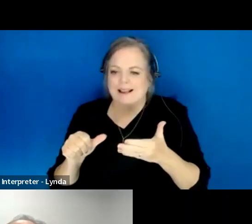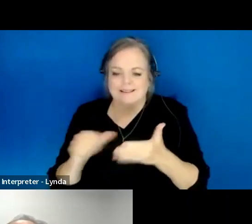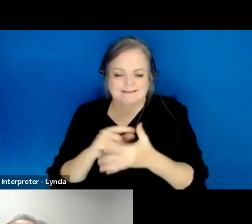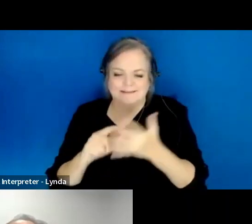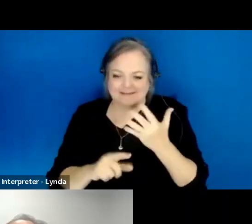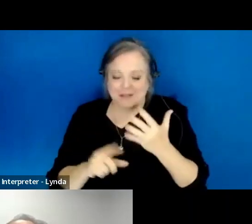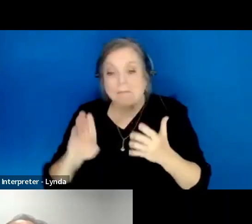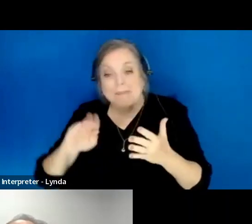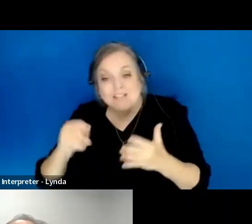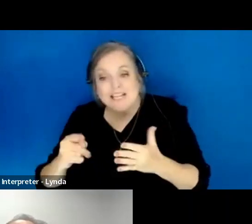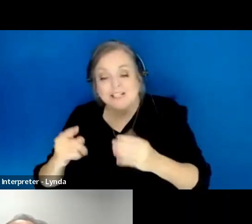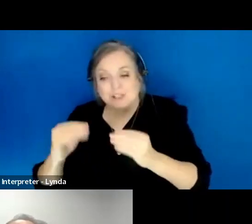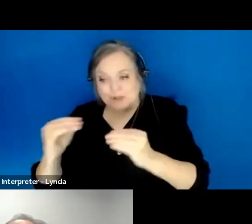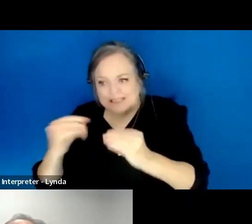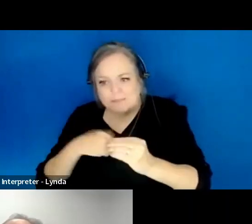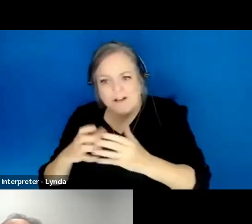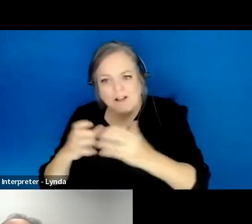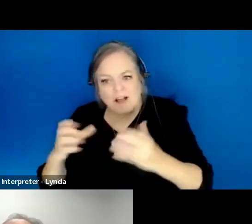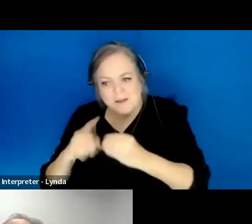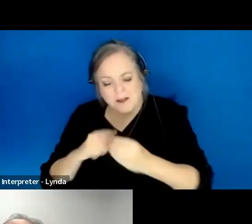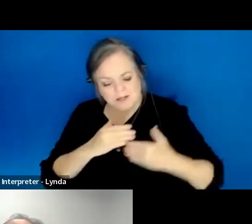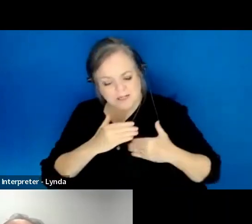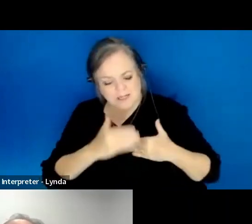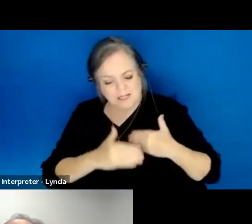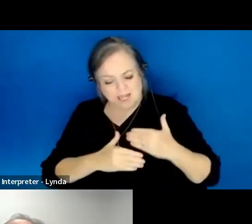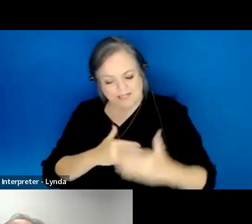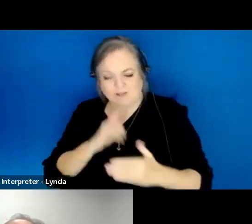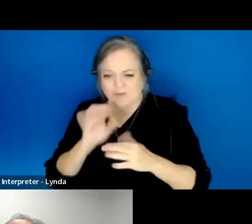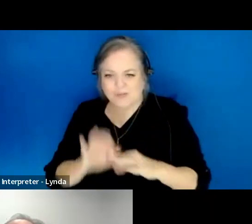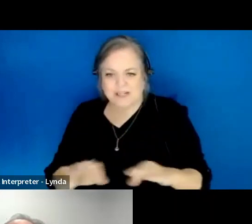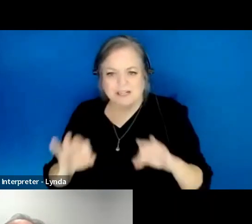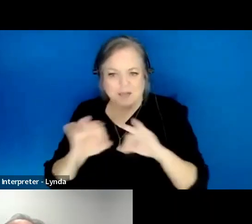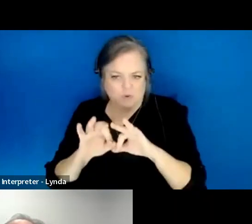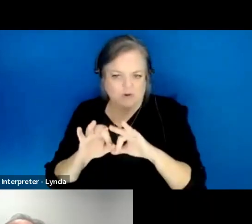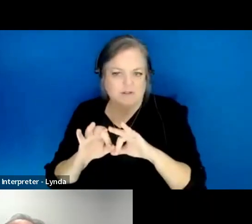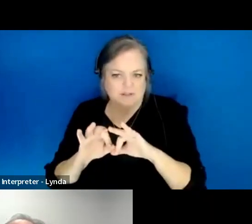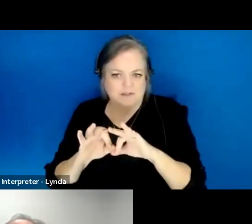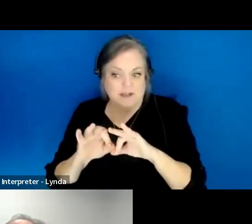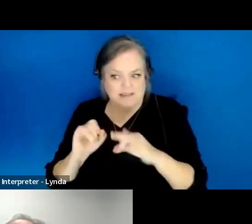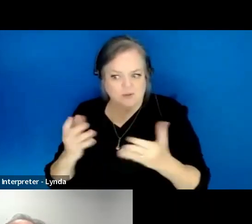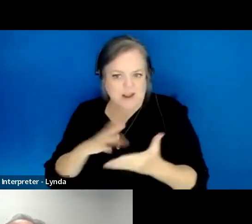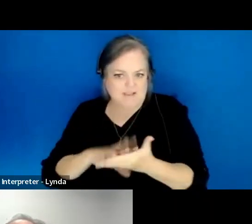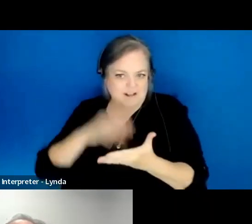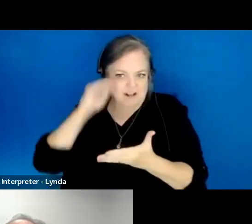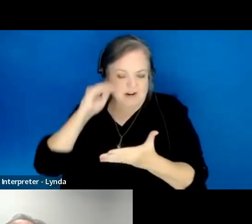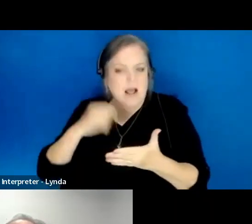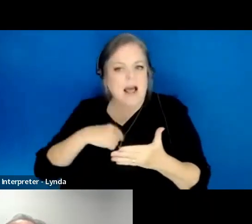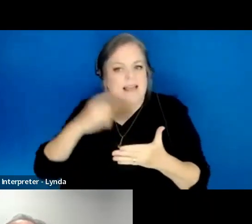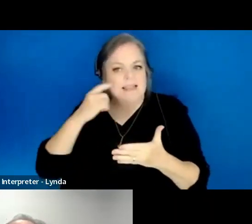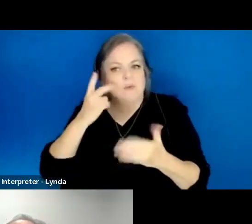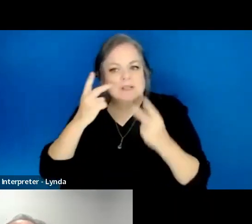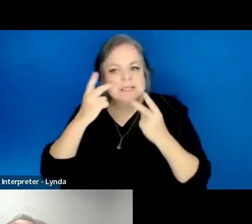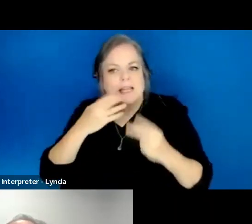lot about kindness. Kindness is very important. I think that's what I've learned, because I think we've seen the best